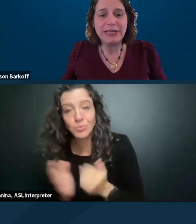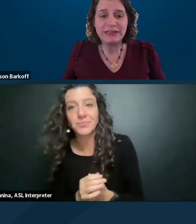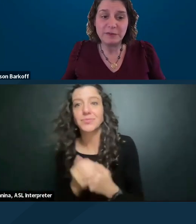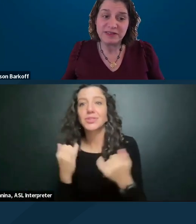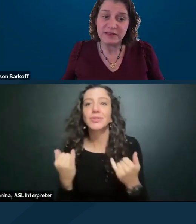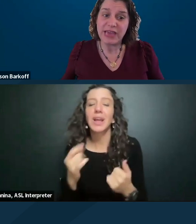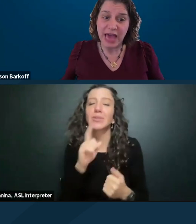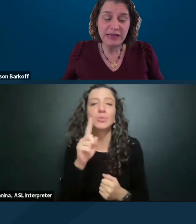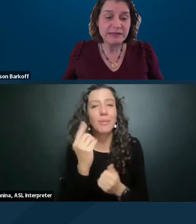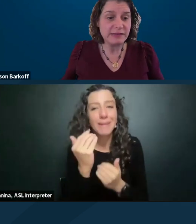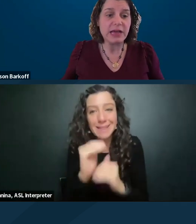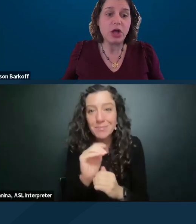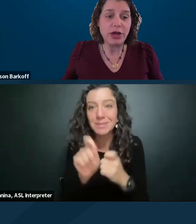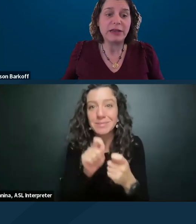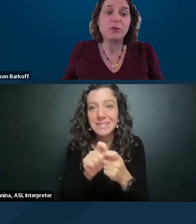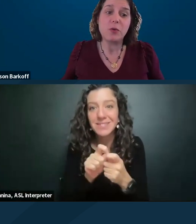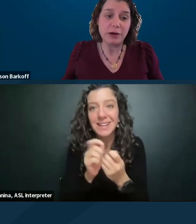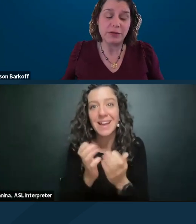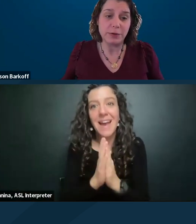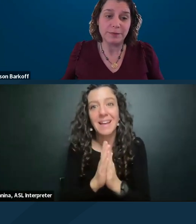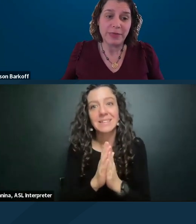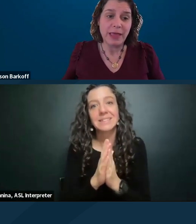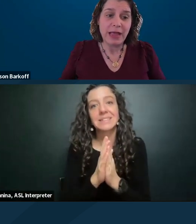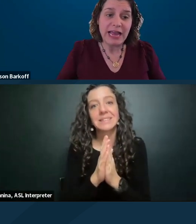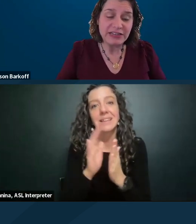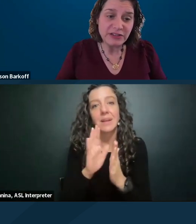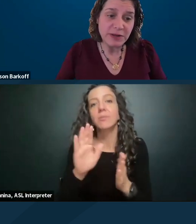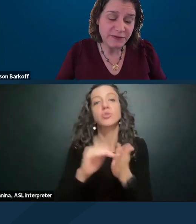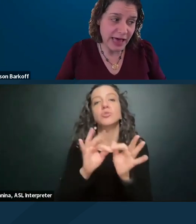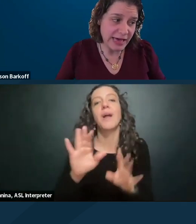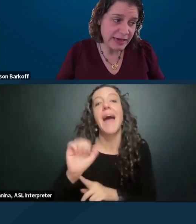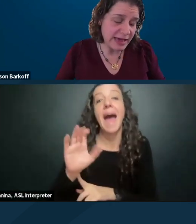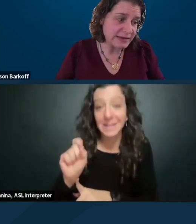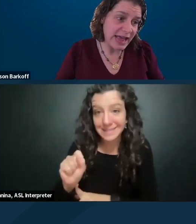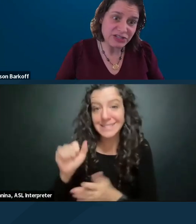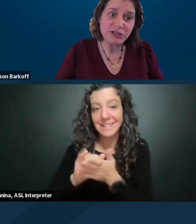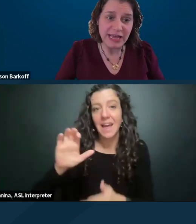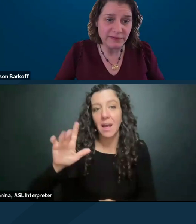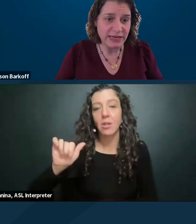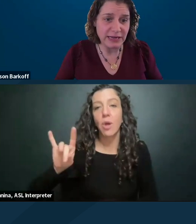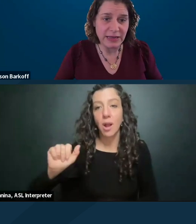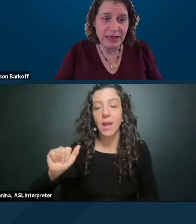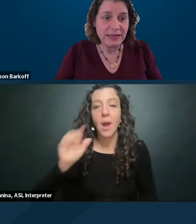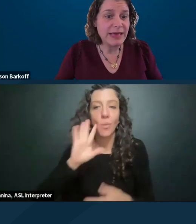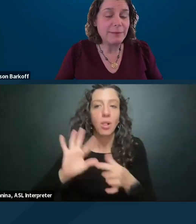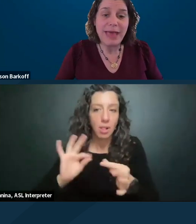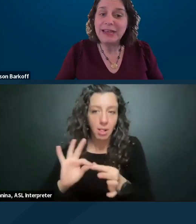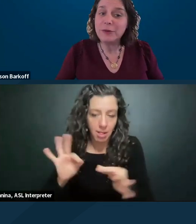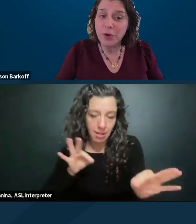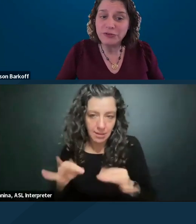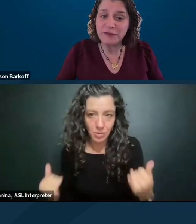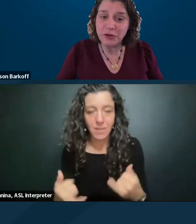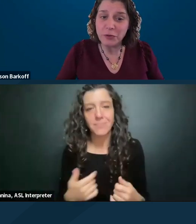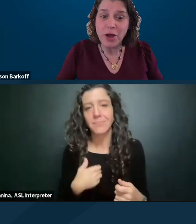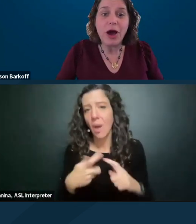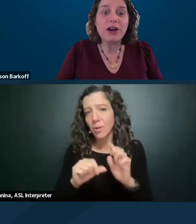only limited specific asks that Claudia will walk through. And I just want to flag as a national advocate that